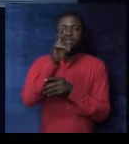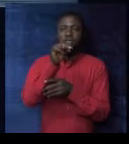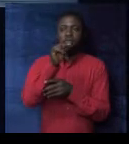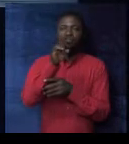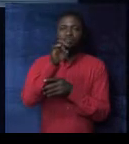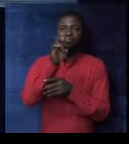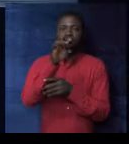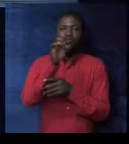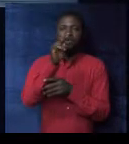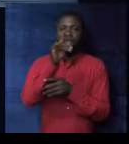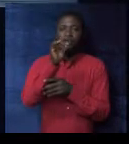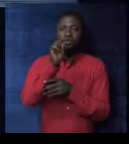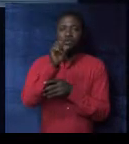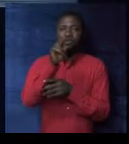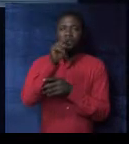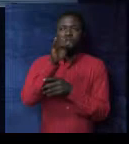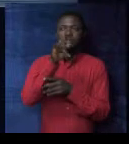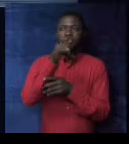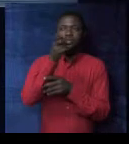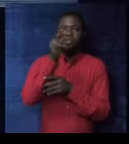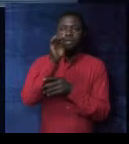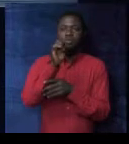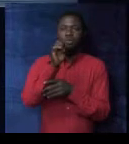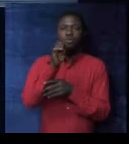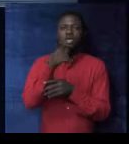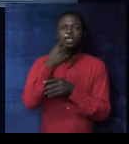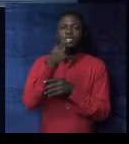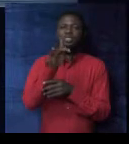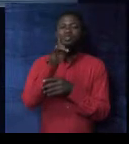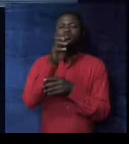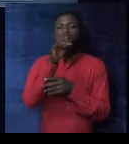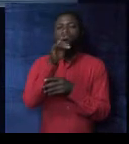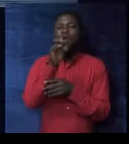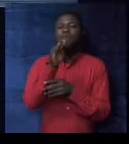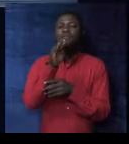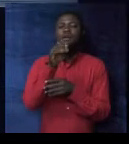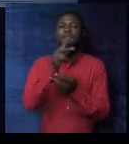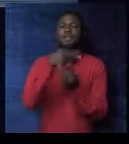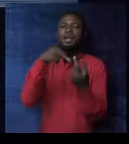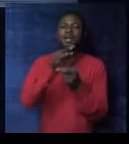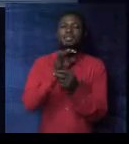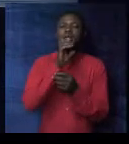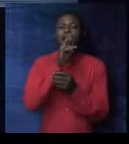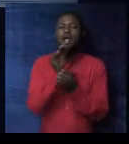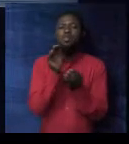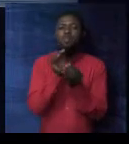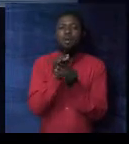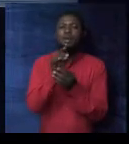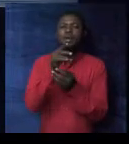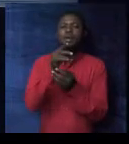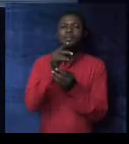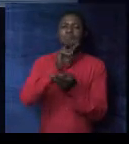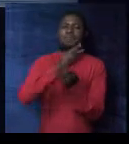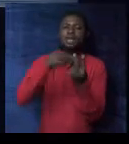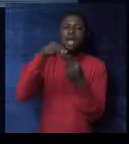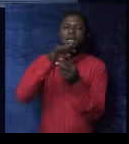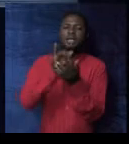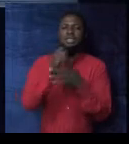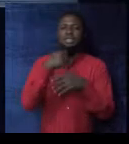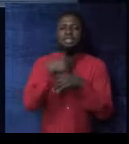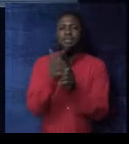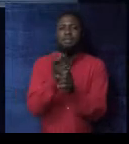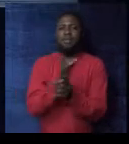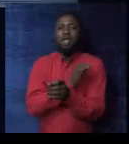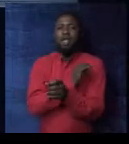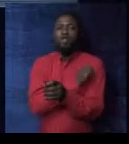Saturn, Uranus, Neptune. What are dwarf planets? The dwarf planets are smaller planetary bodies